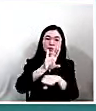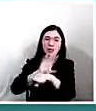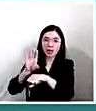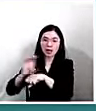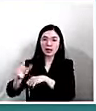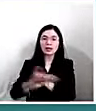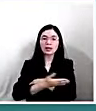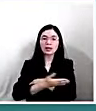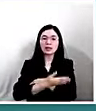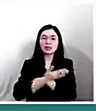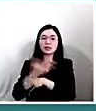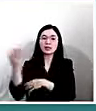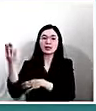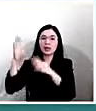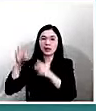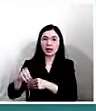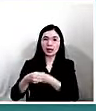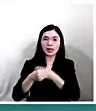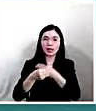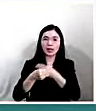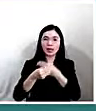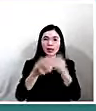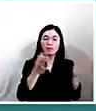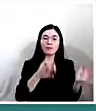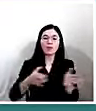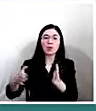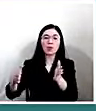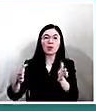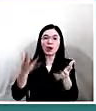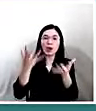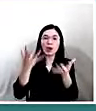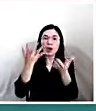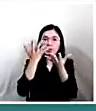they gave way to craving in the